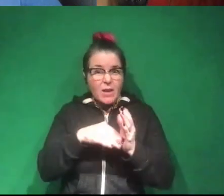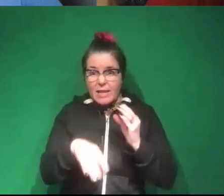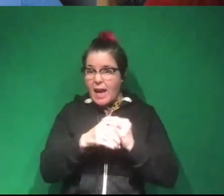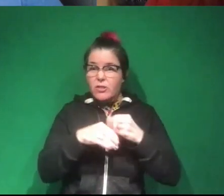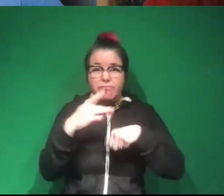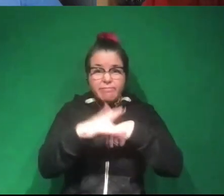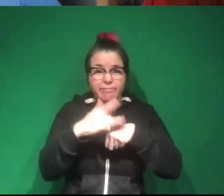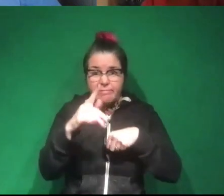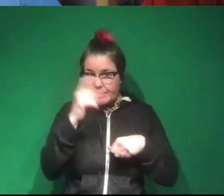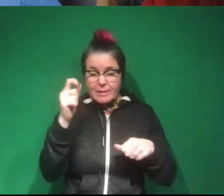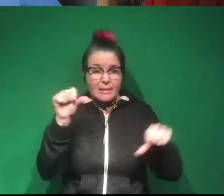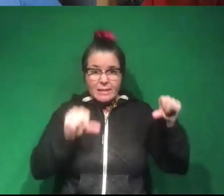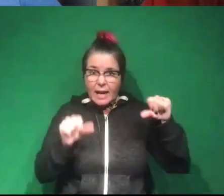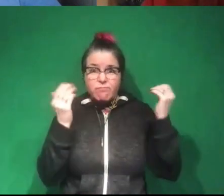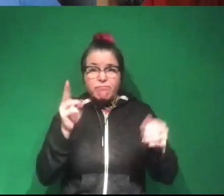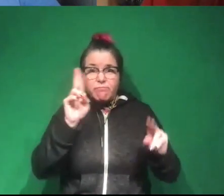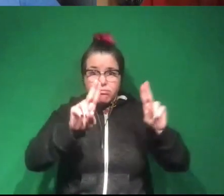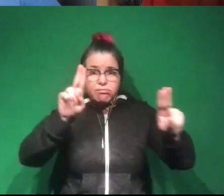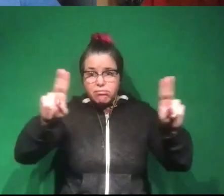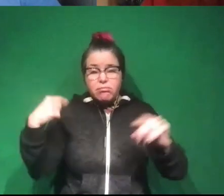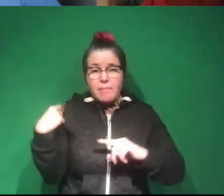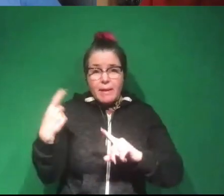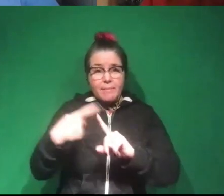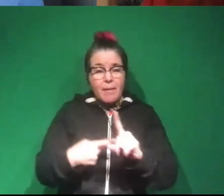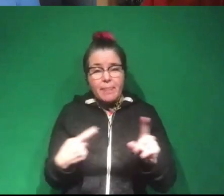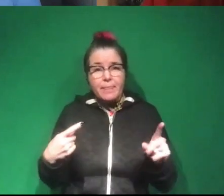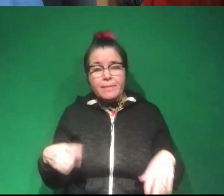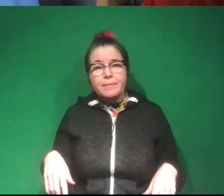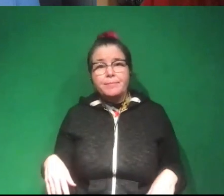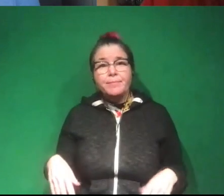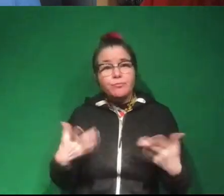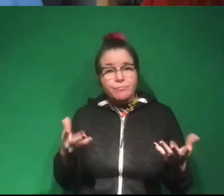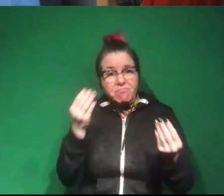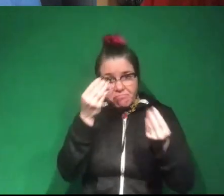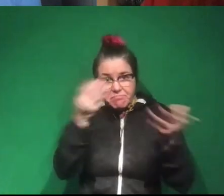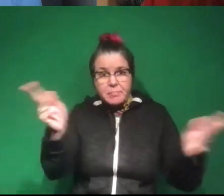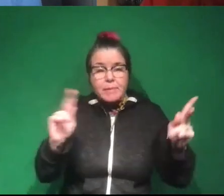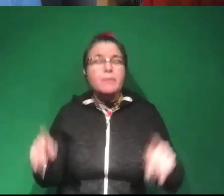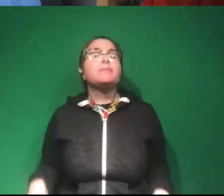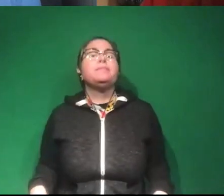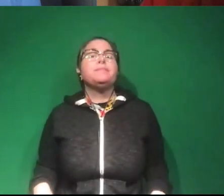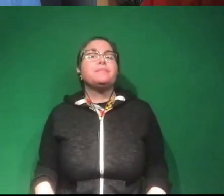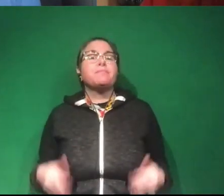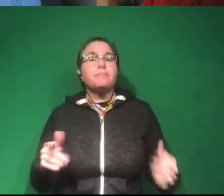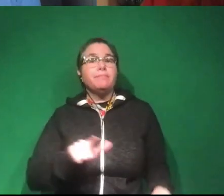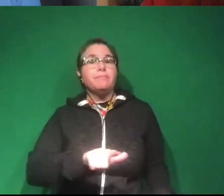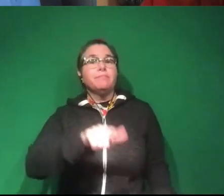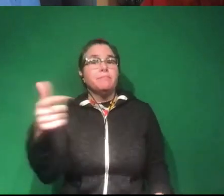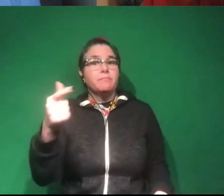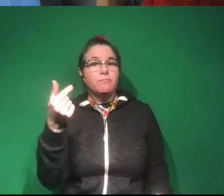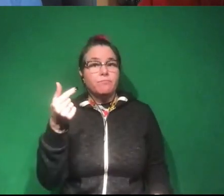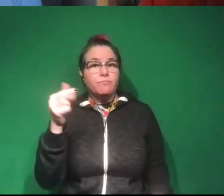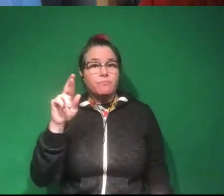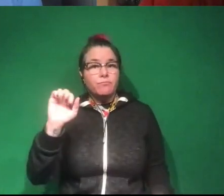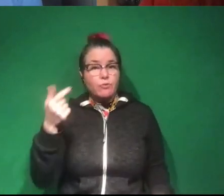many scientists have signed up for our program this past month. So spread the word. And with that, I'm going to hand it over to Greg